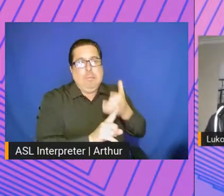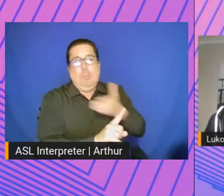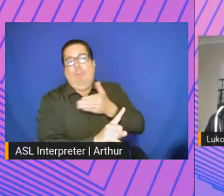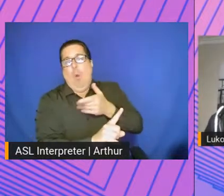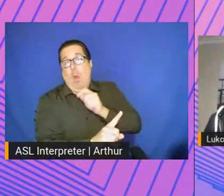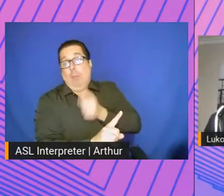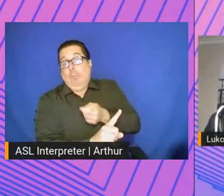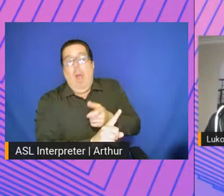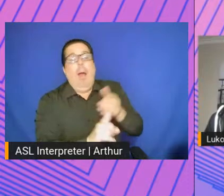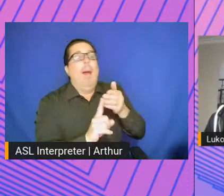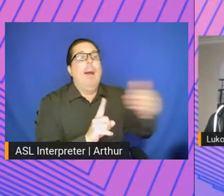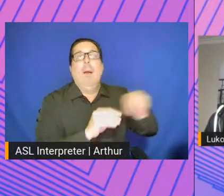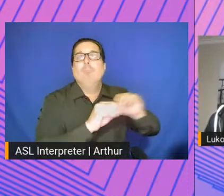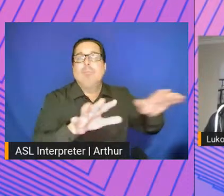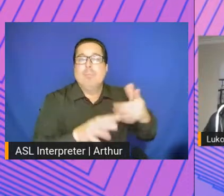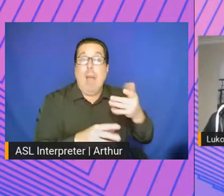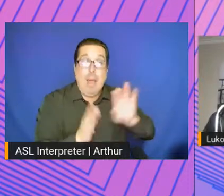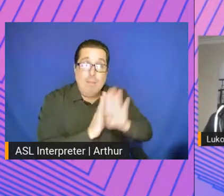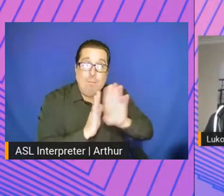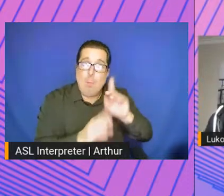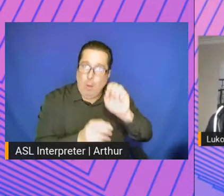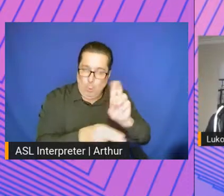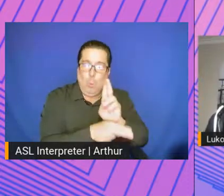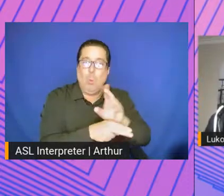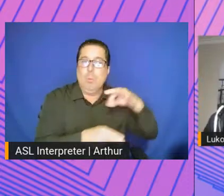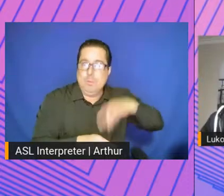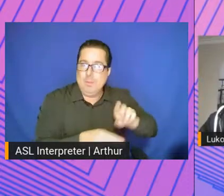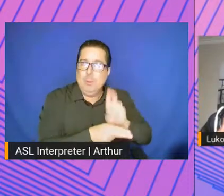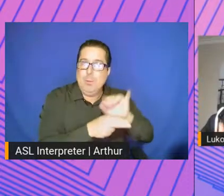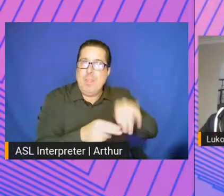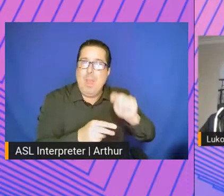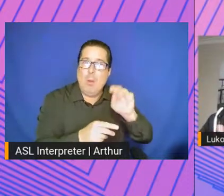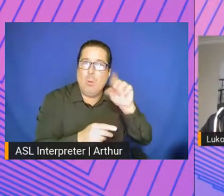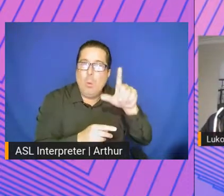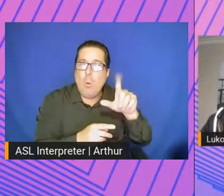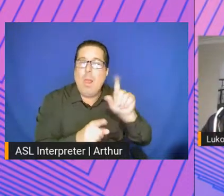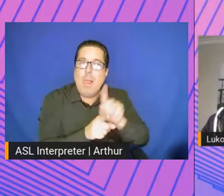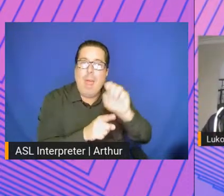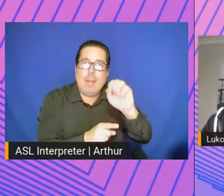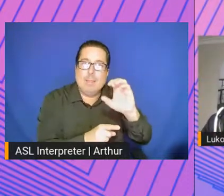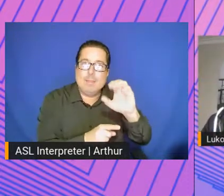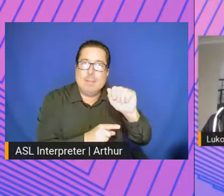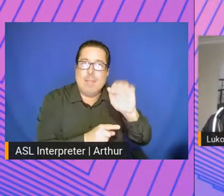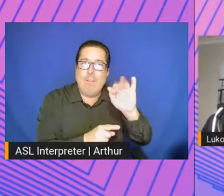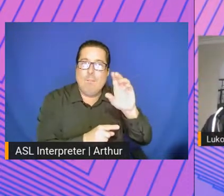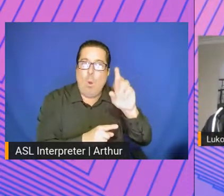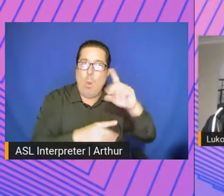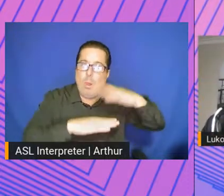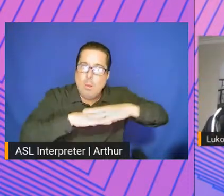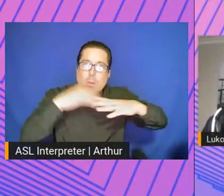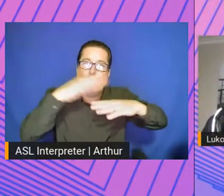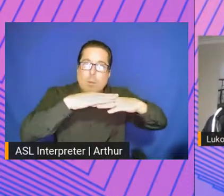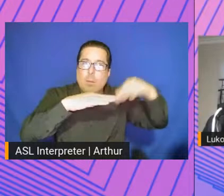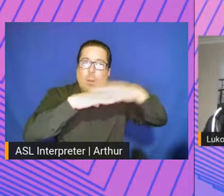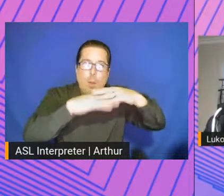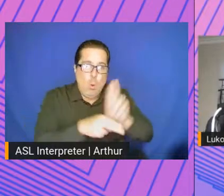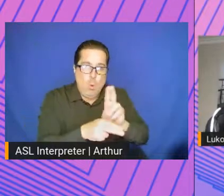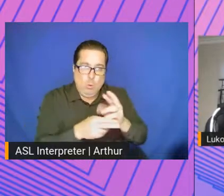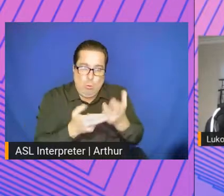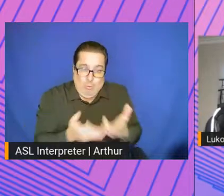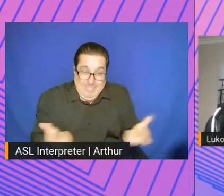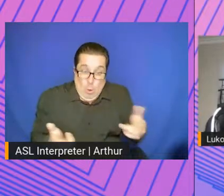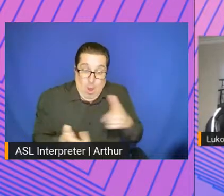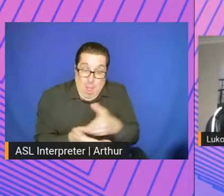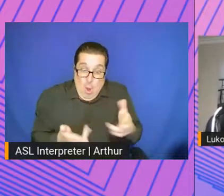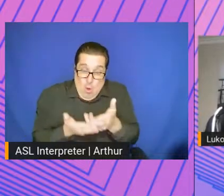will be especially useful if they're using, as in addition to that, a tool like Scaffold, which helps with generating the resources. Those resources still have to go